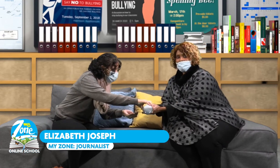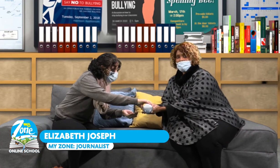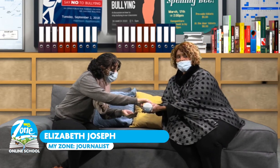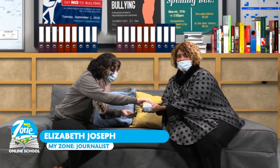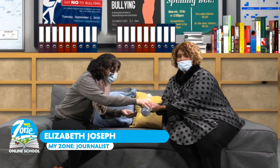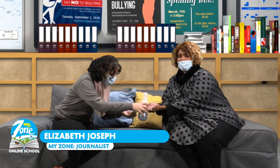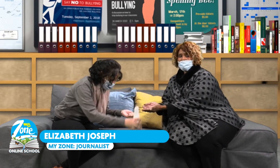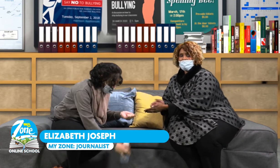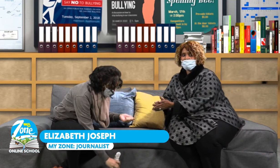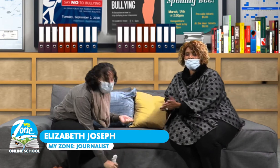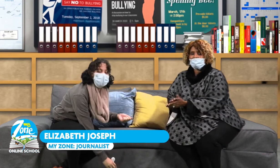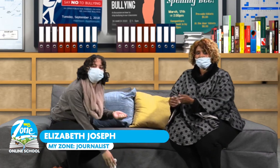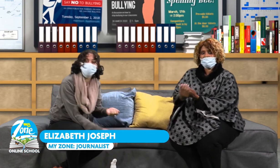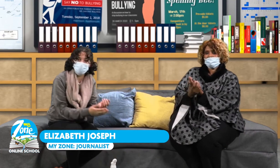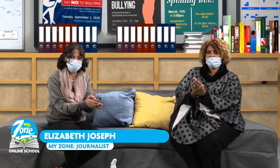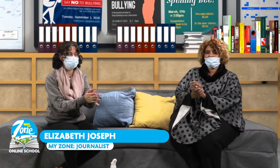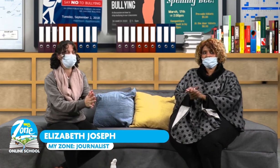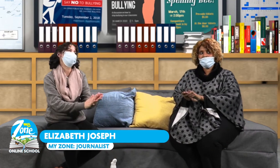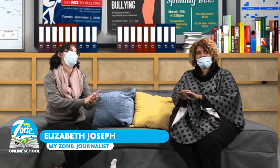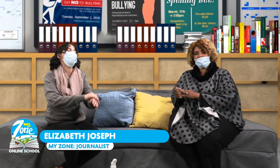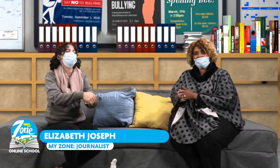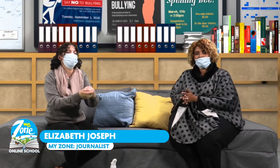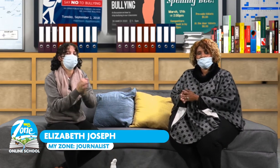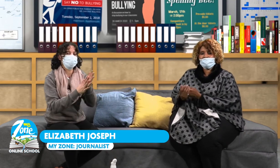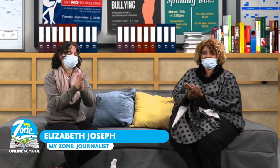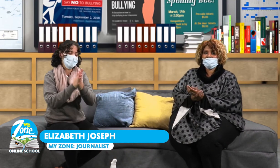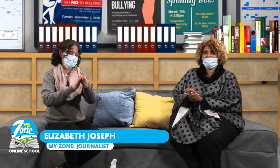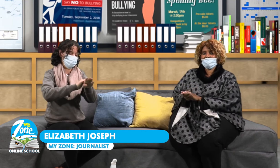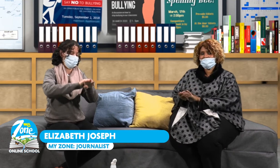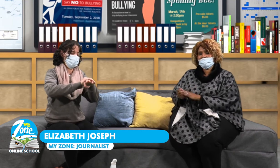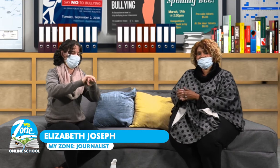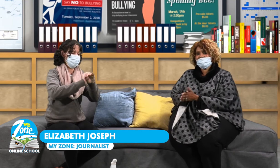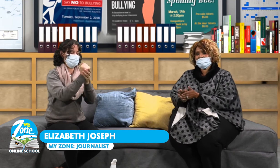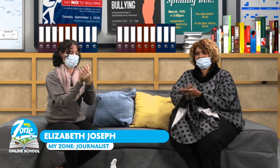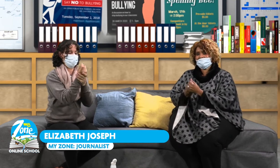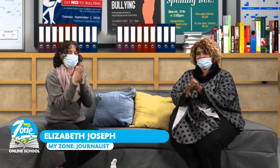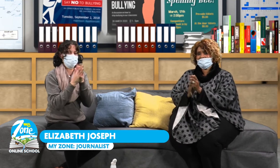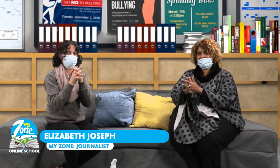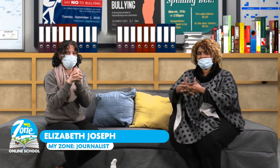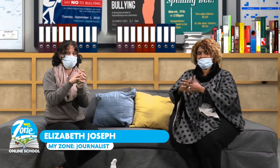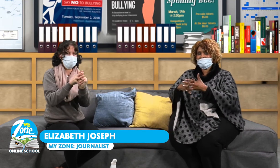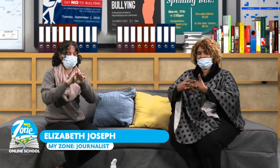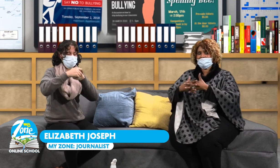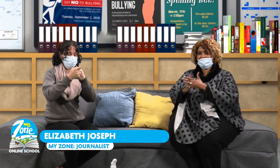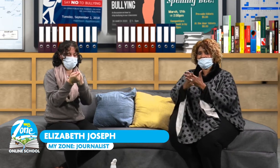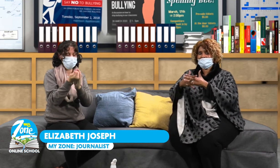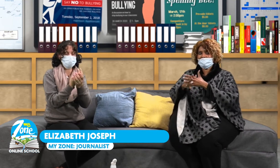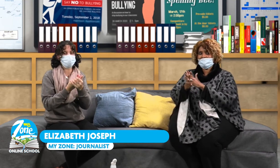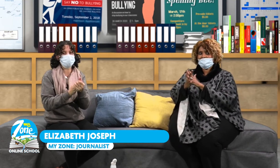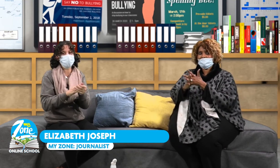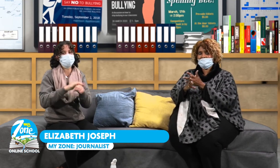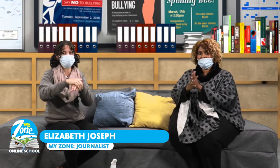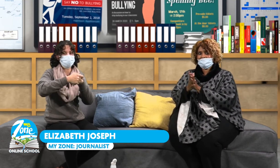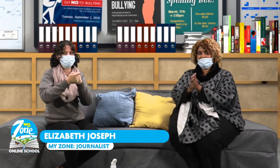in MyZone Studio. You can ask Zoshi, he knows all about it. So get into your hands, make sure every